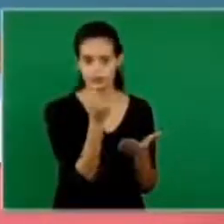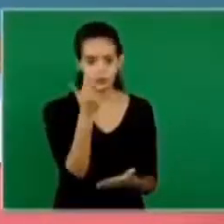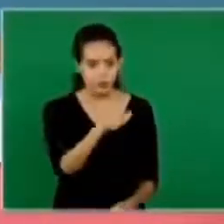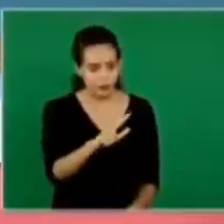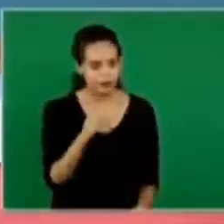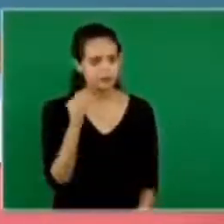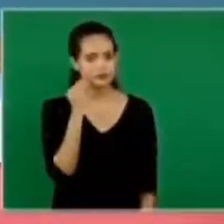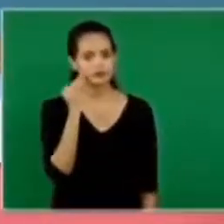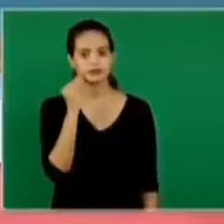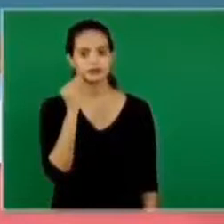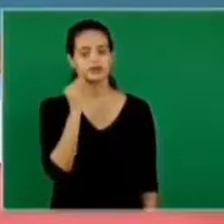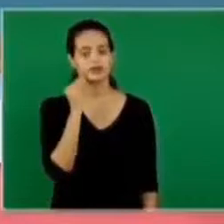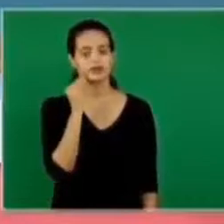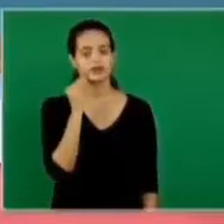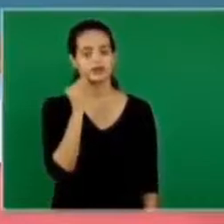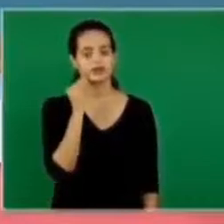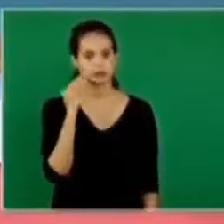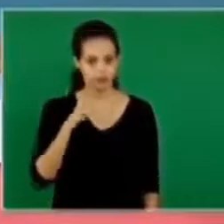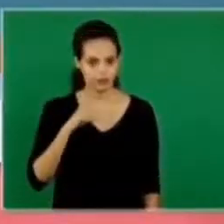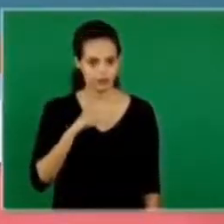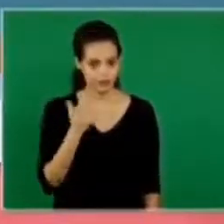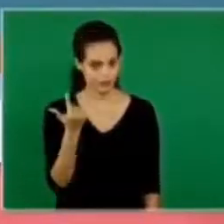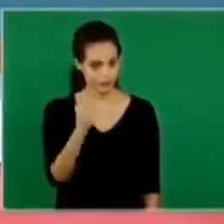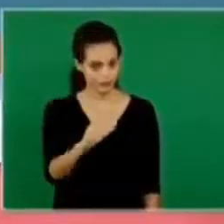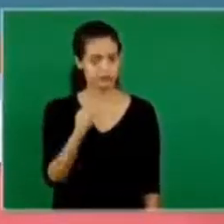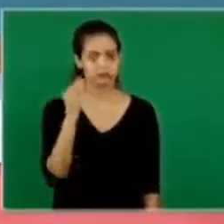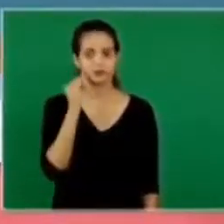Would there be another opportunity